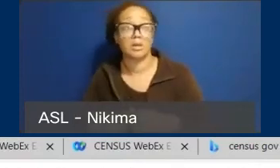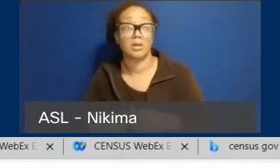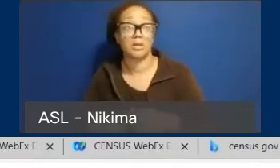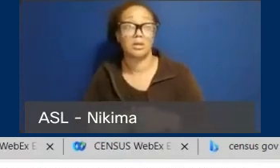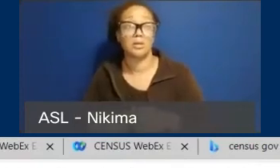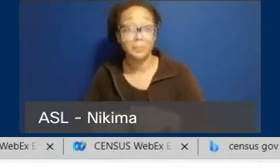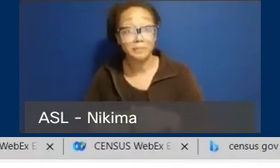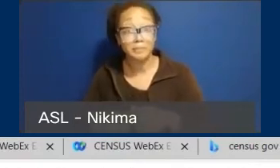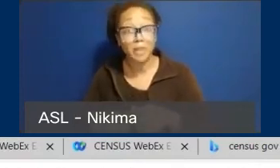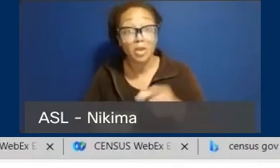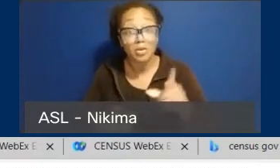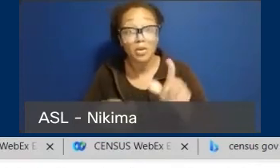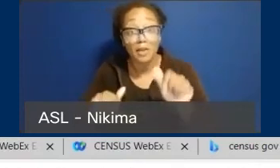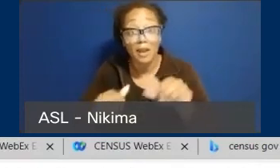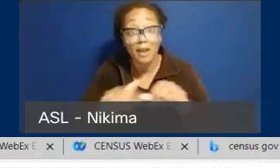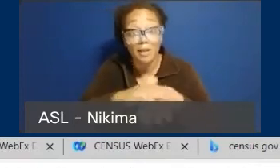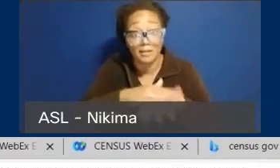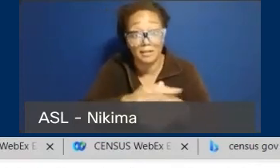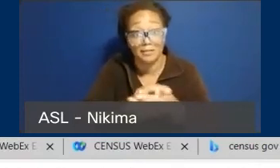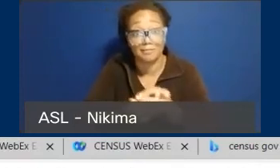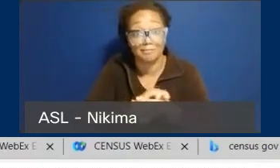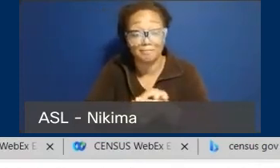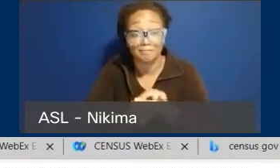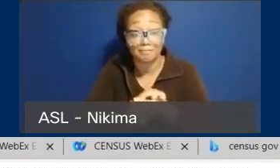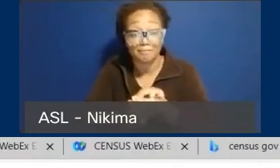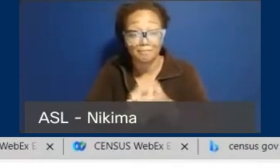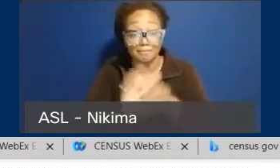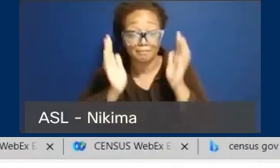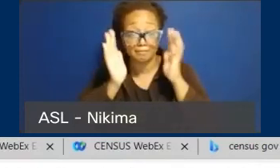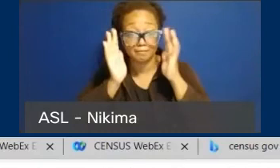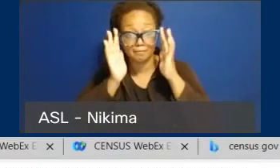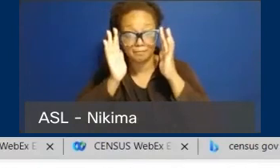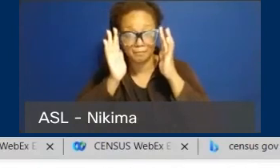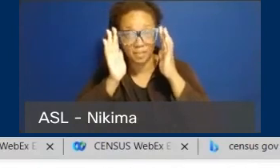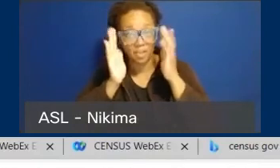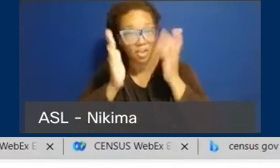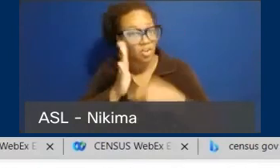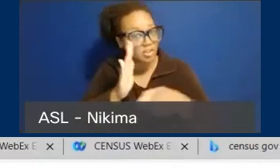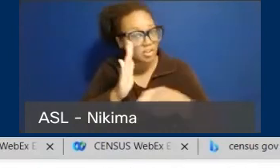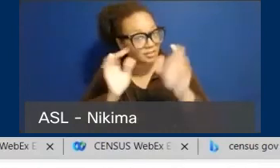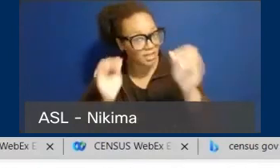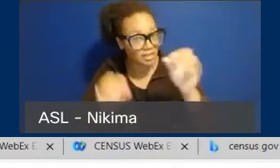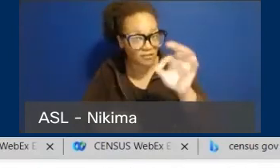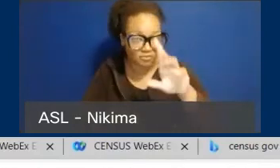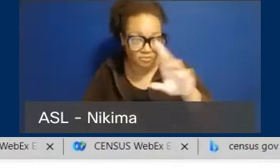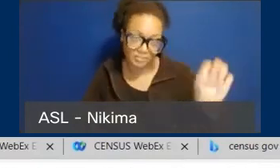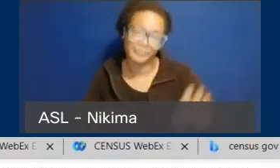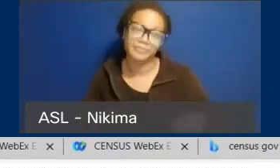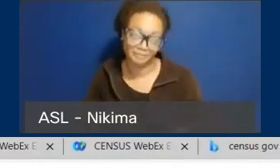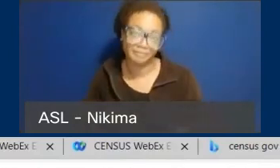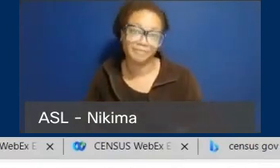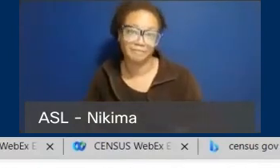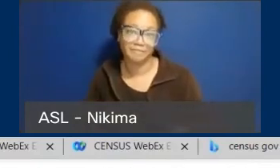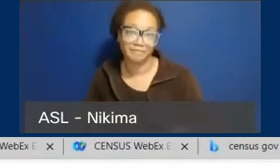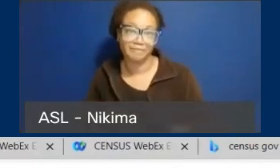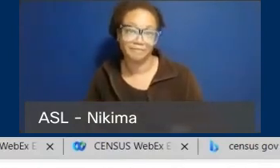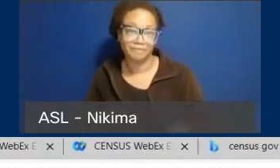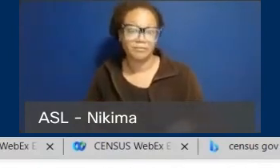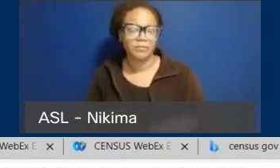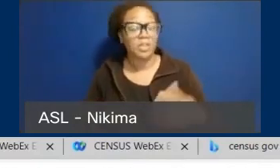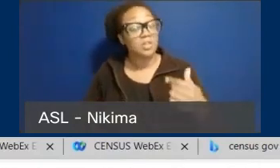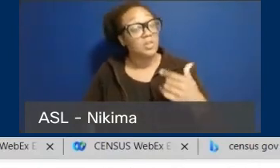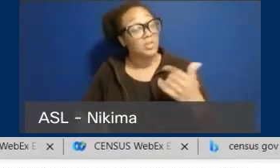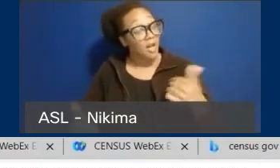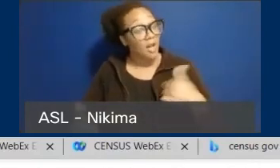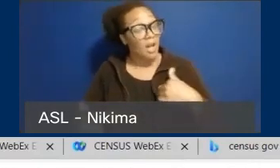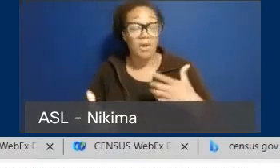you can have, and they are free of charge. So I want to, take this time and